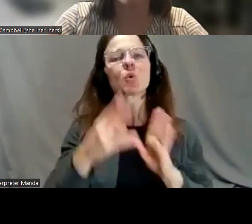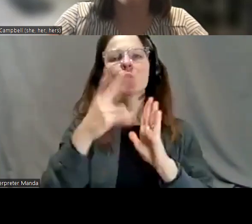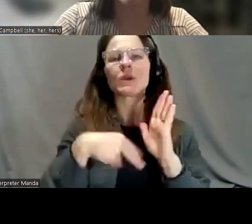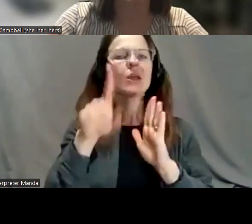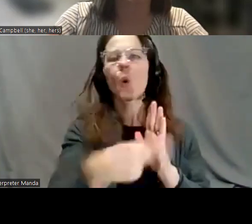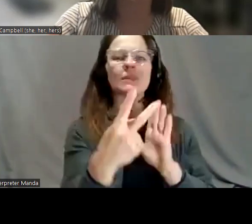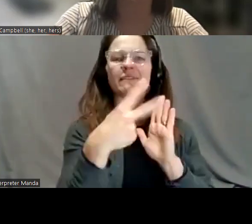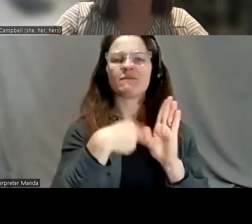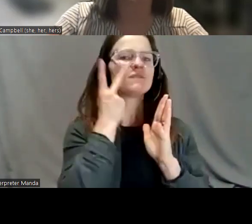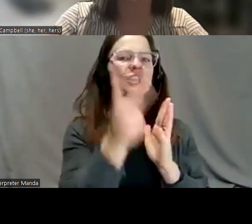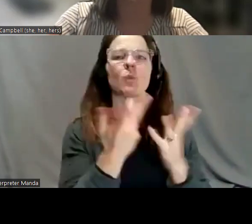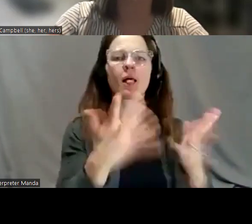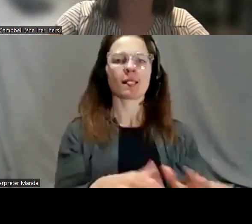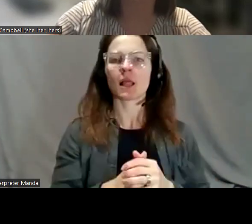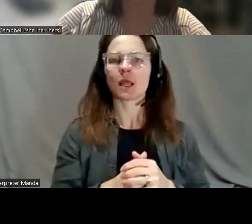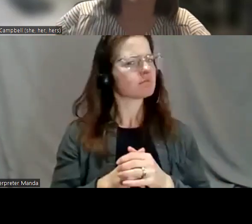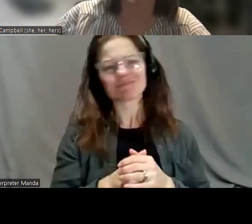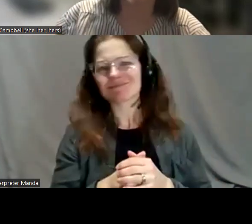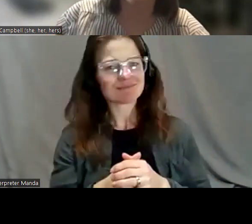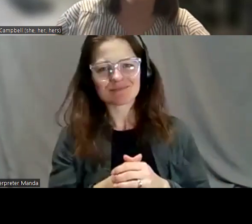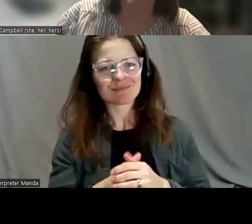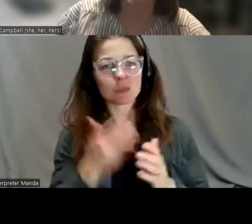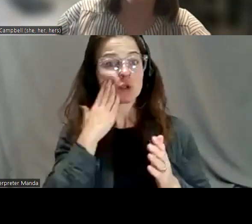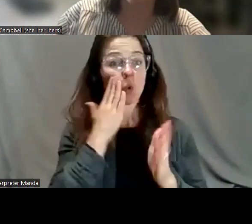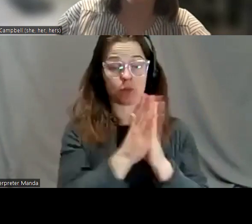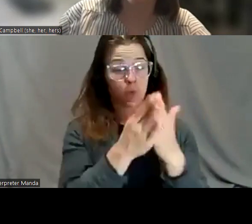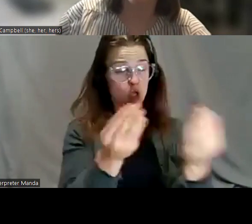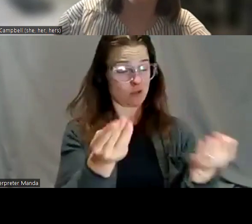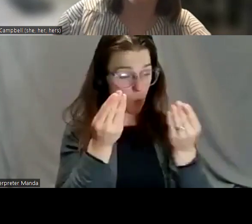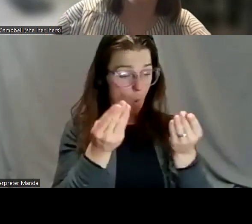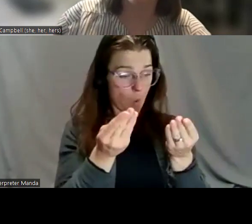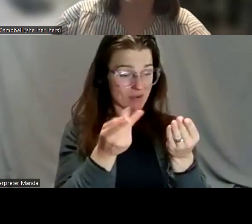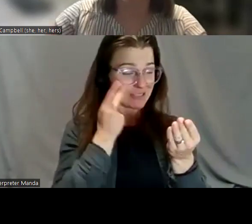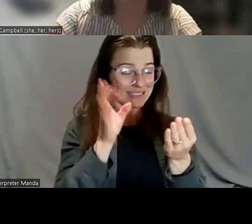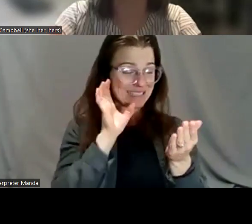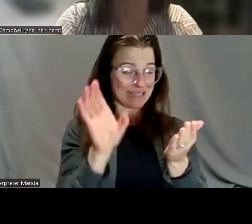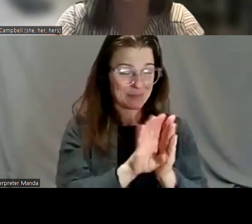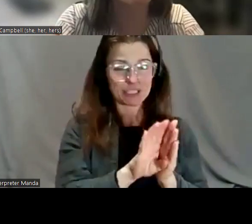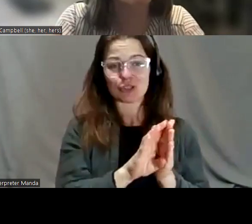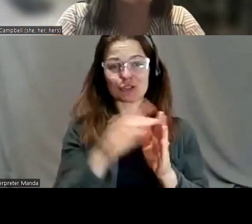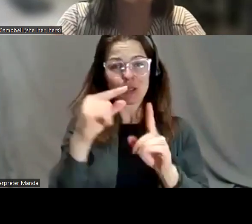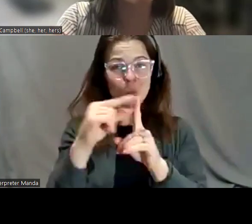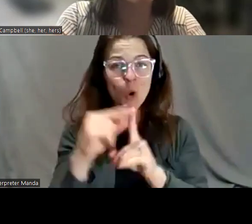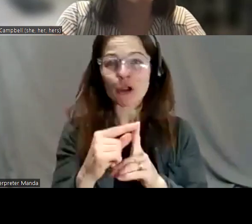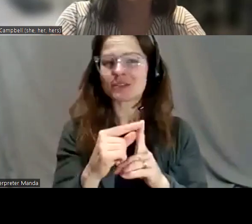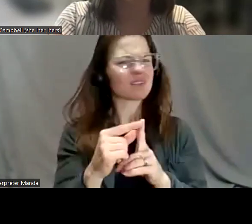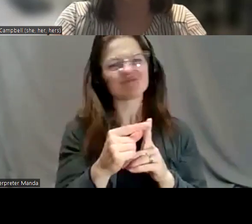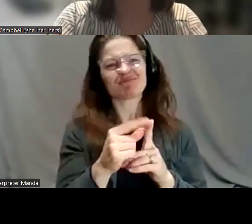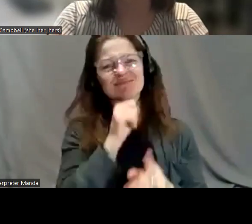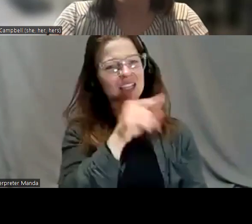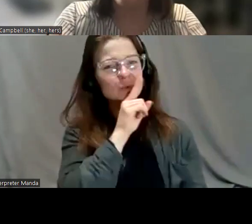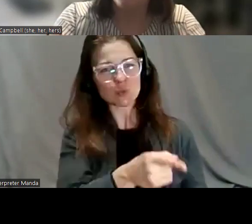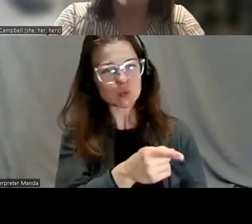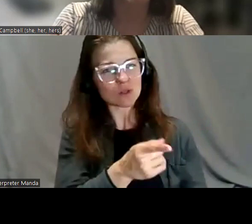visual. You know, you only read when you hold the book and you see the pictures, or sorry, the words on the page. What